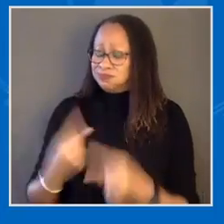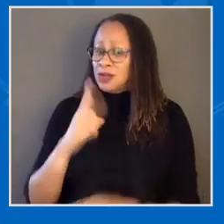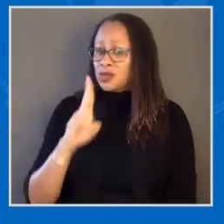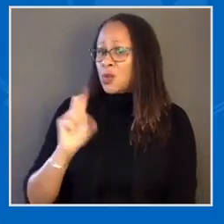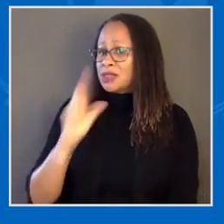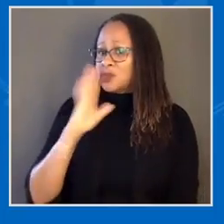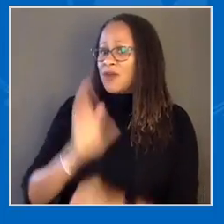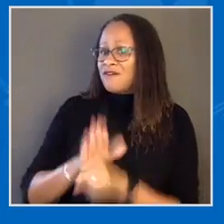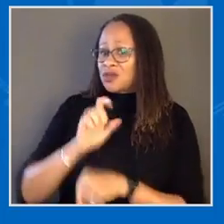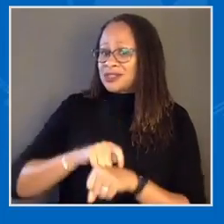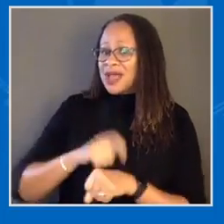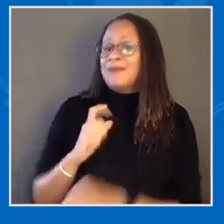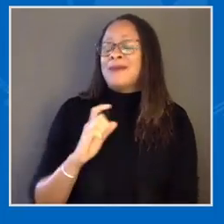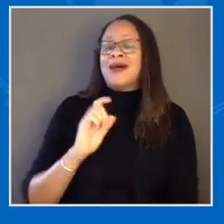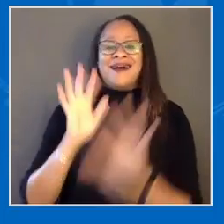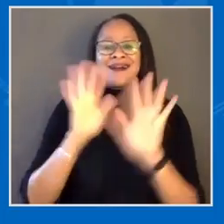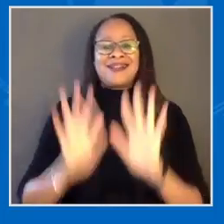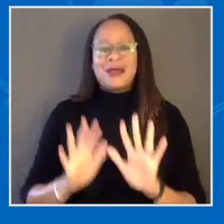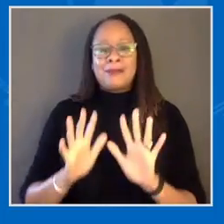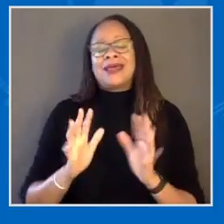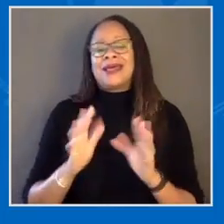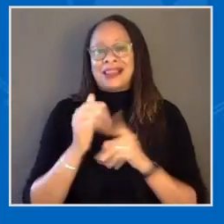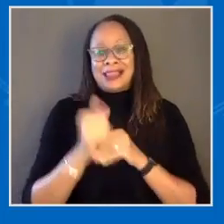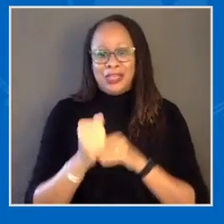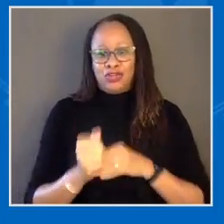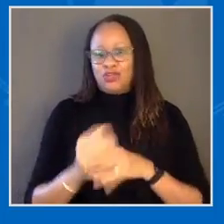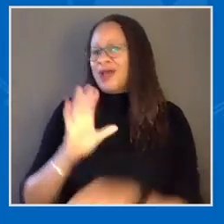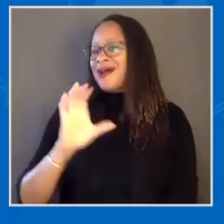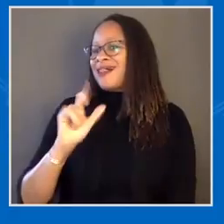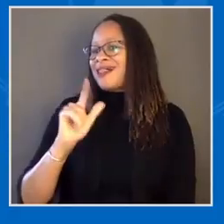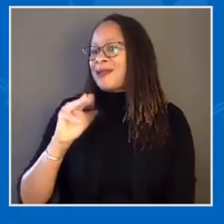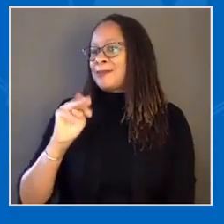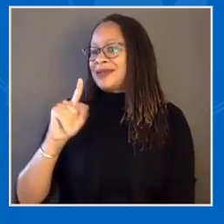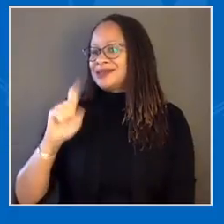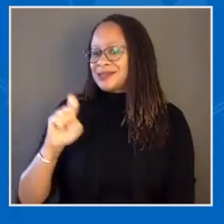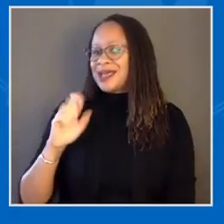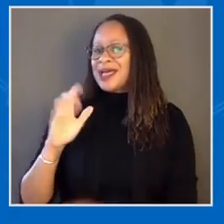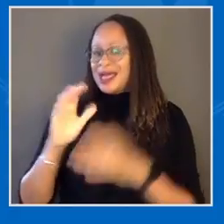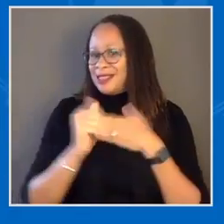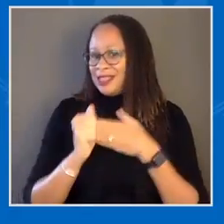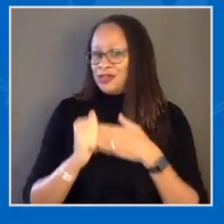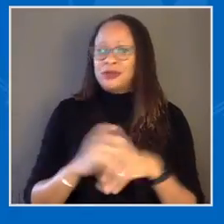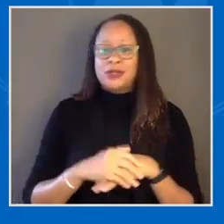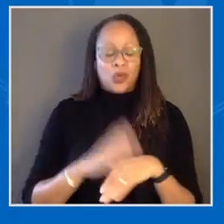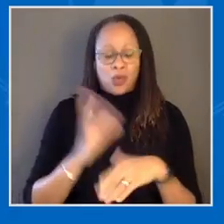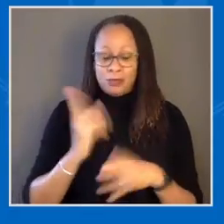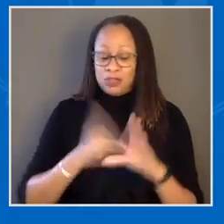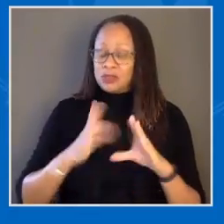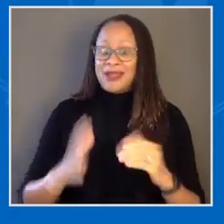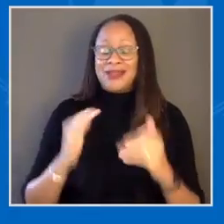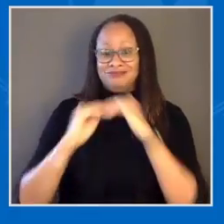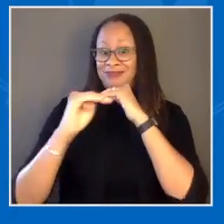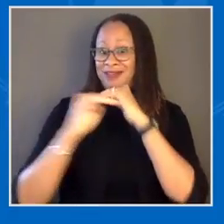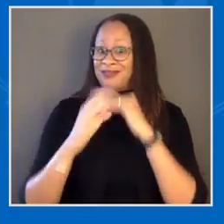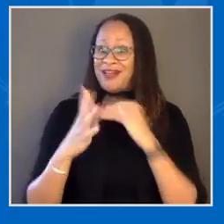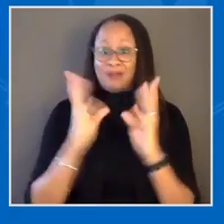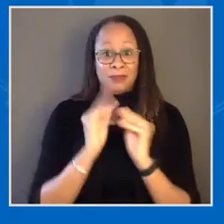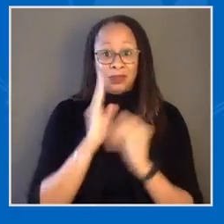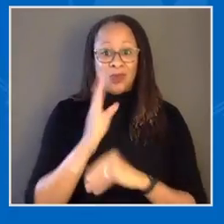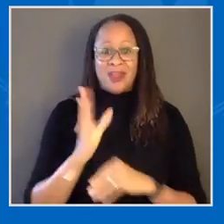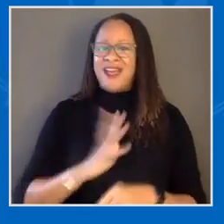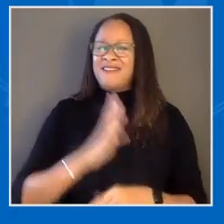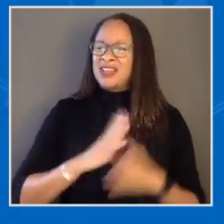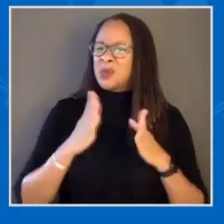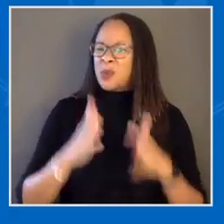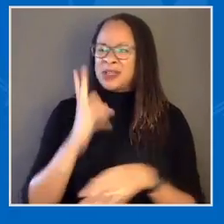full-time climate leader who participate in ministerial-level meetings. And that's a fancy way of saying they'll have a